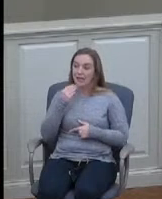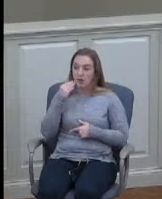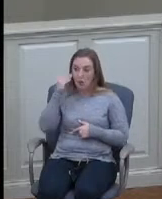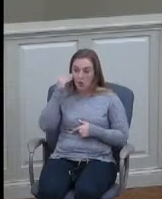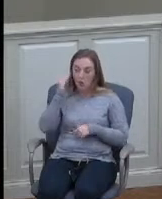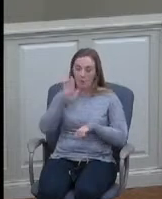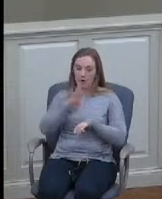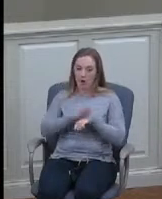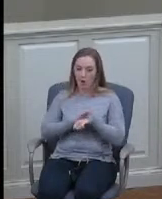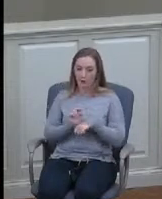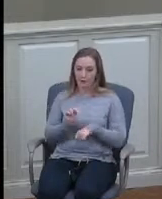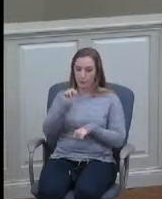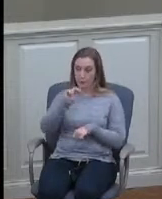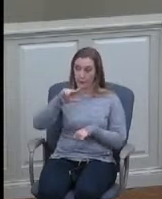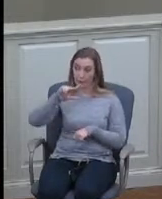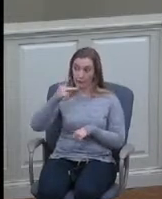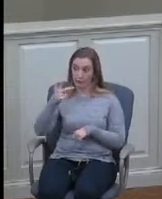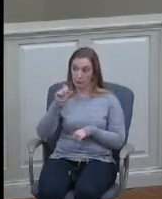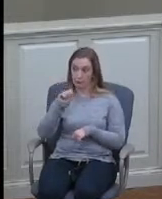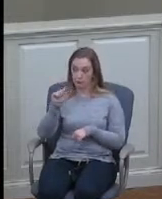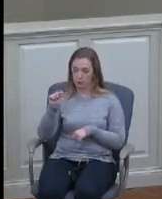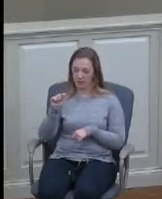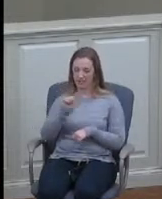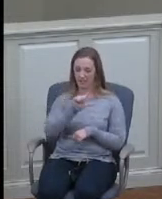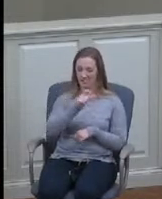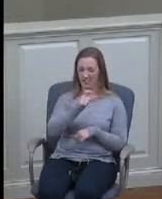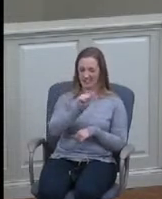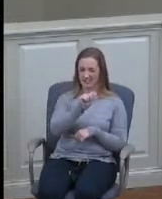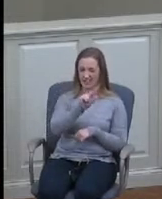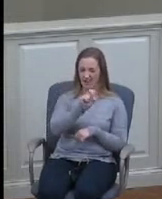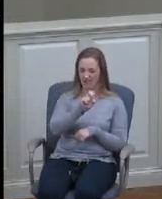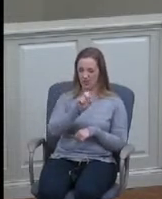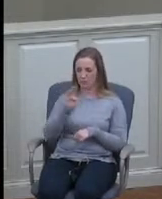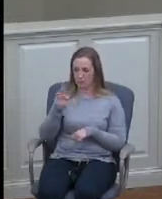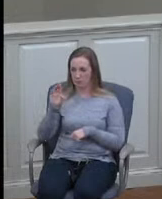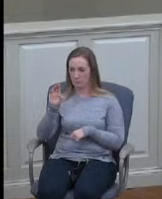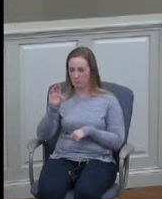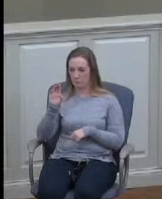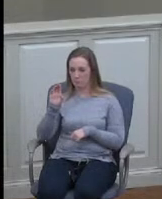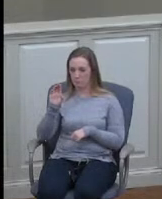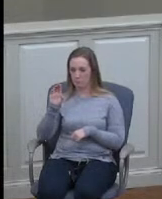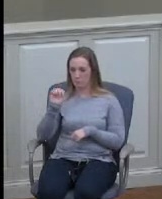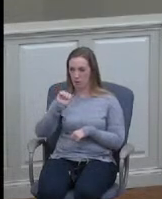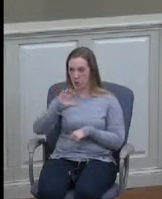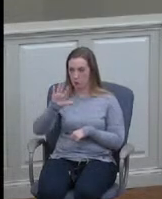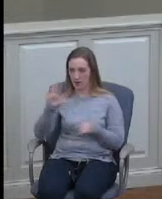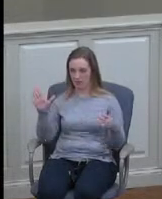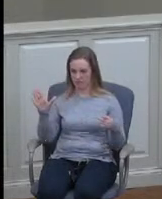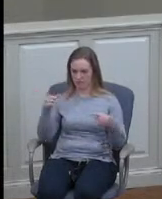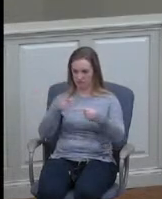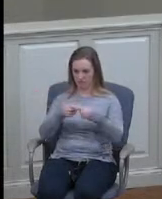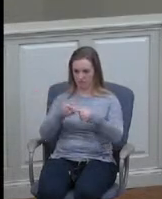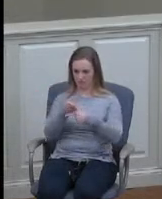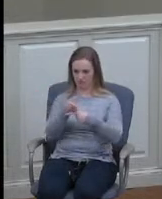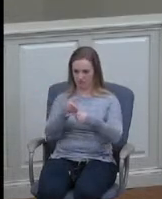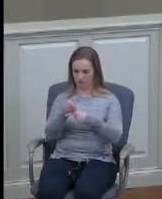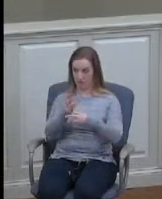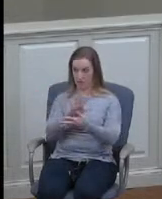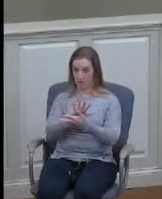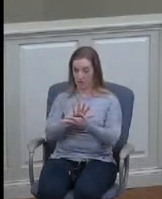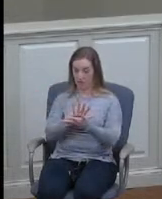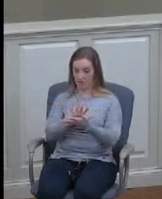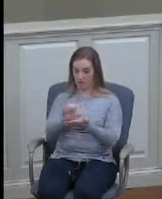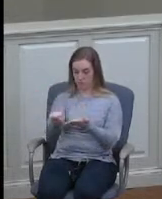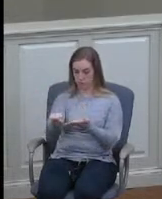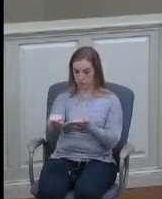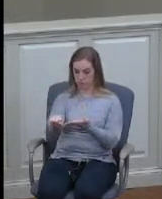Street between Lexington Avenue and Broadway that was being demolished. And in that raising